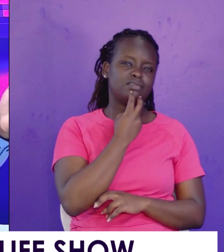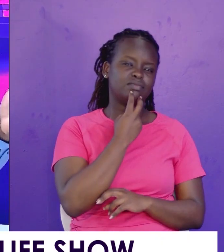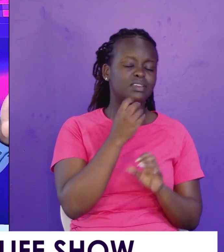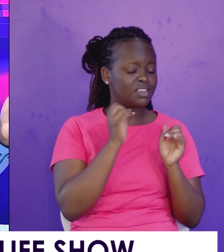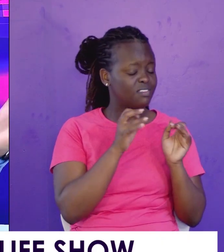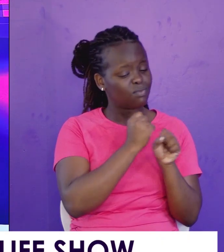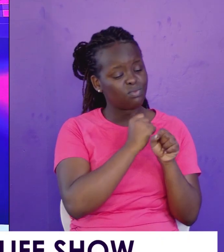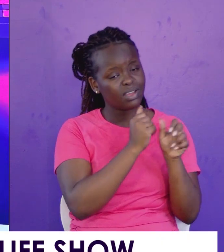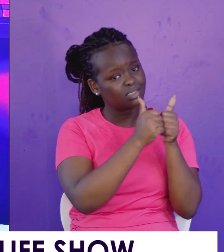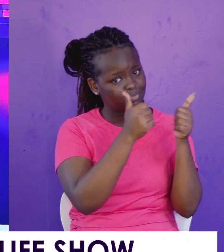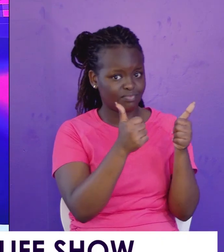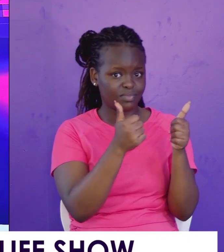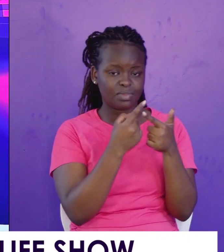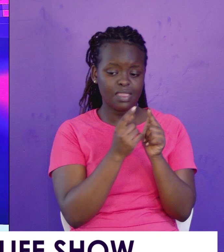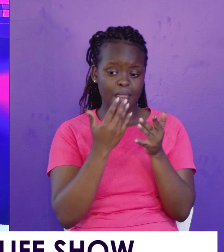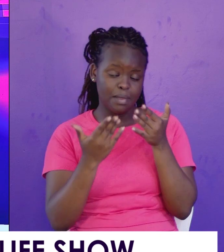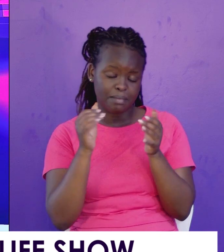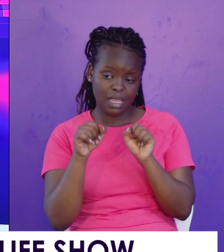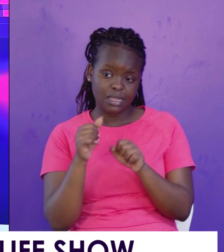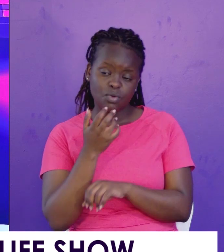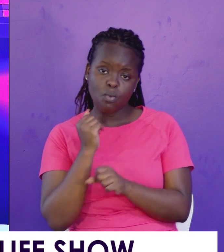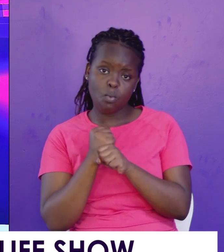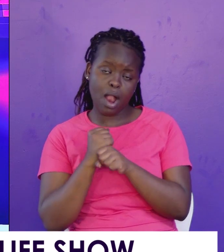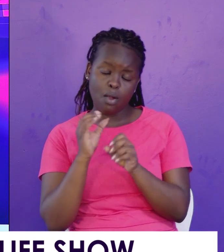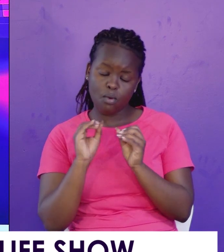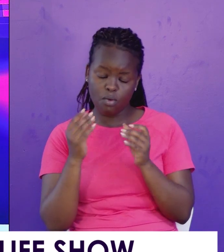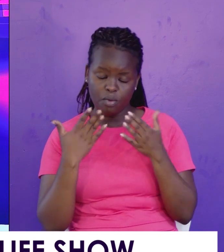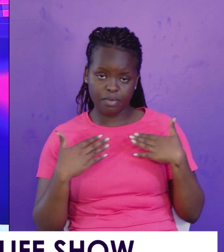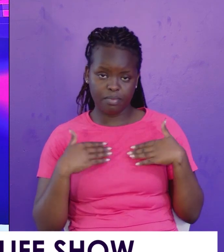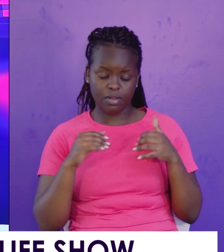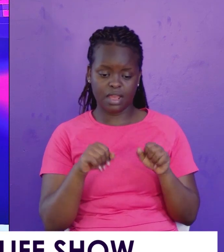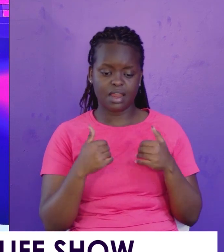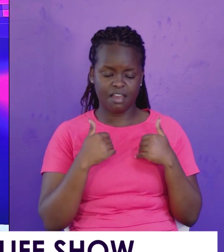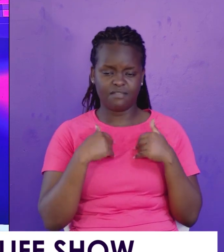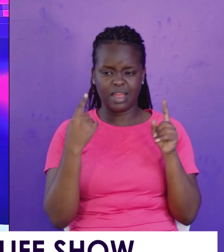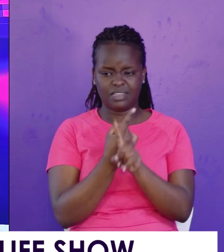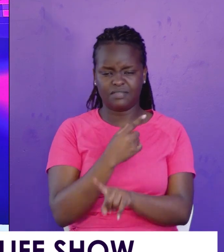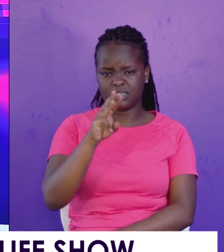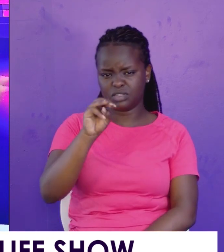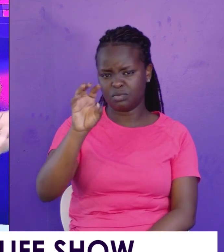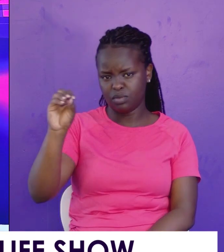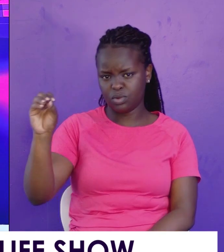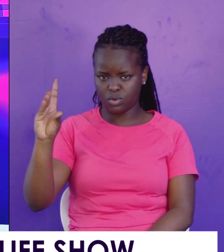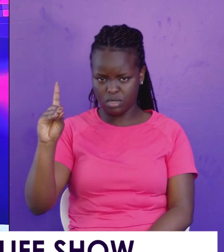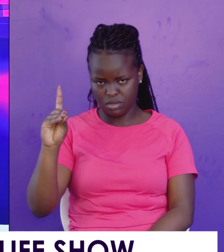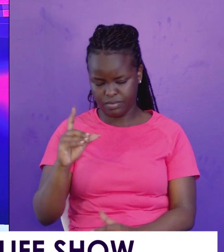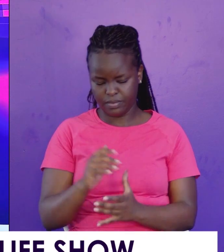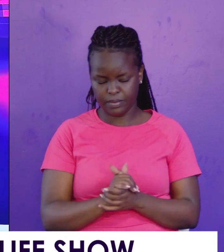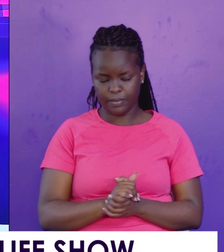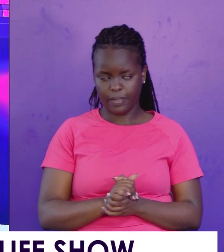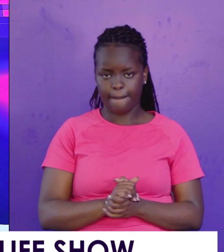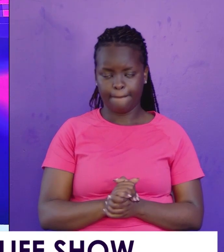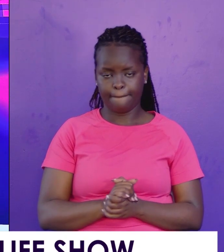fine. But it might not work because people might be in a different mood, tone, what have you, and context and all that